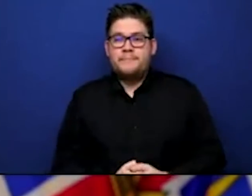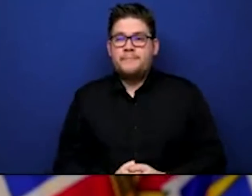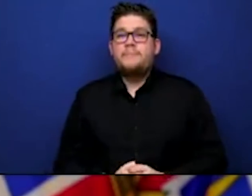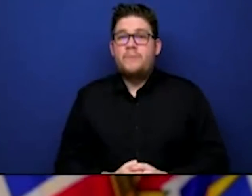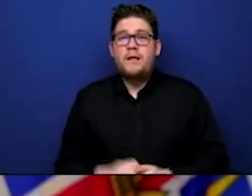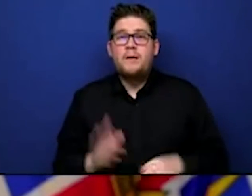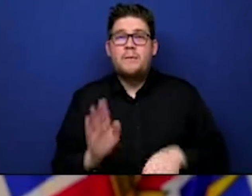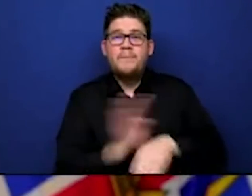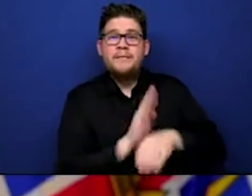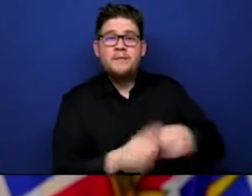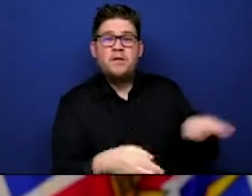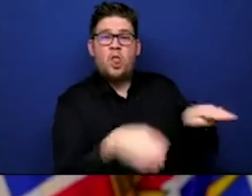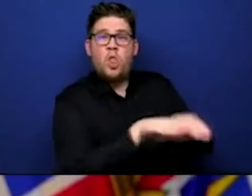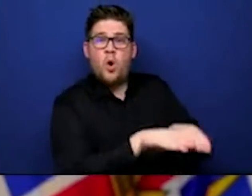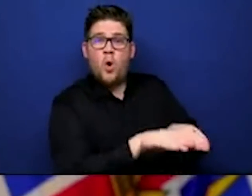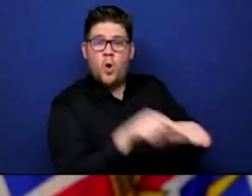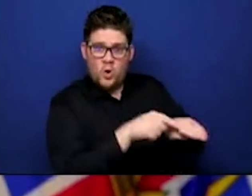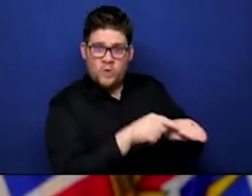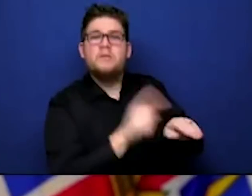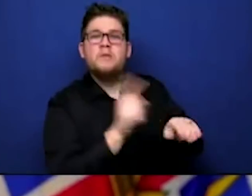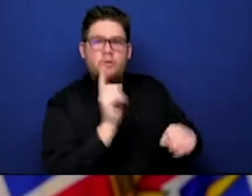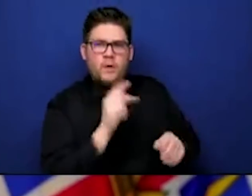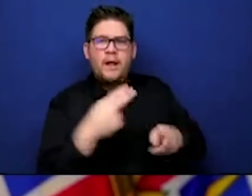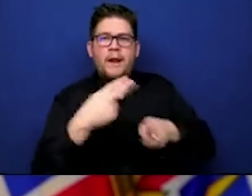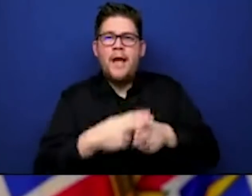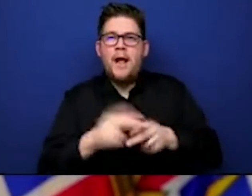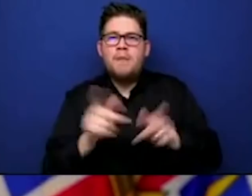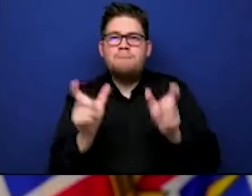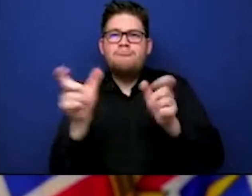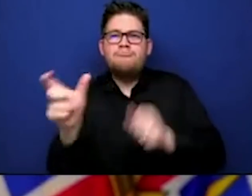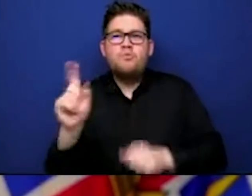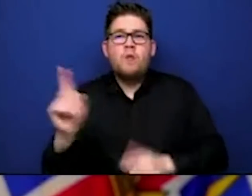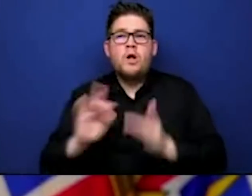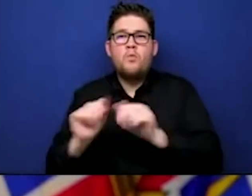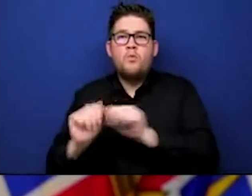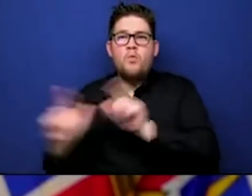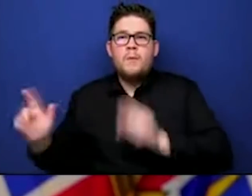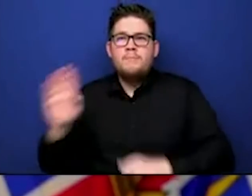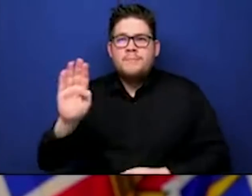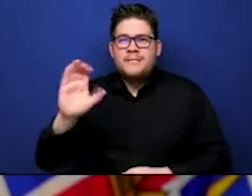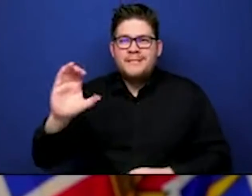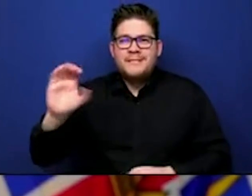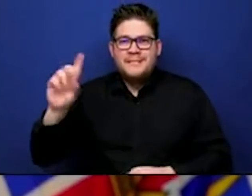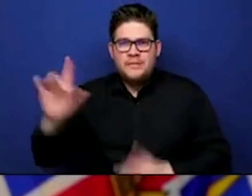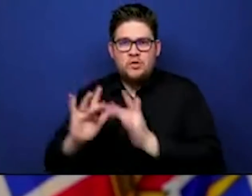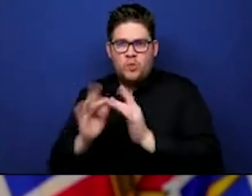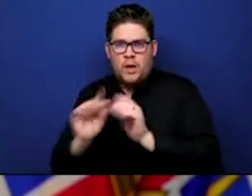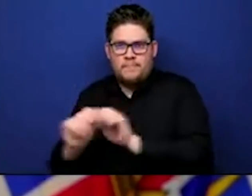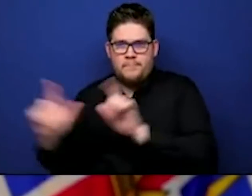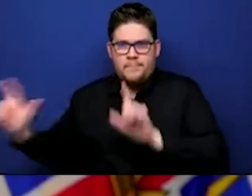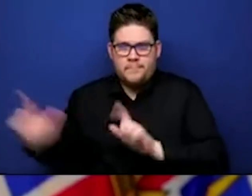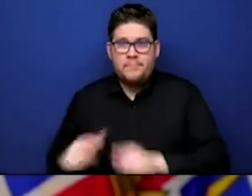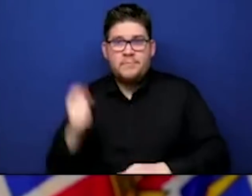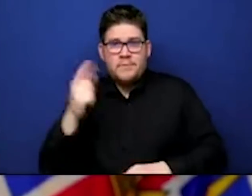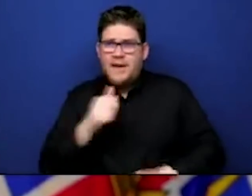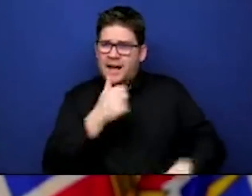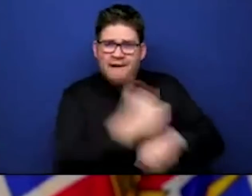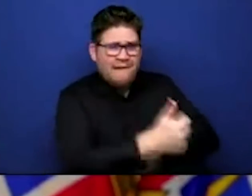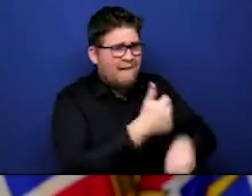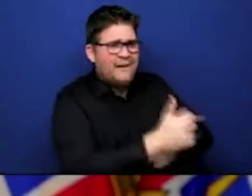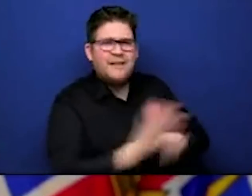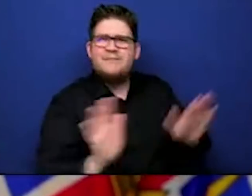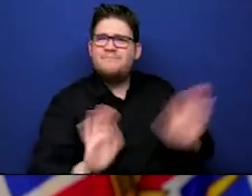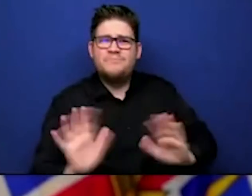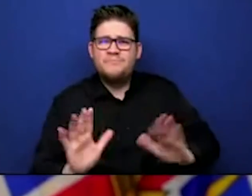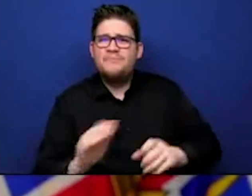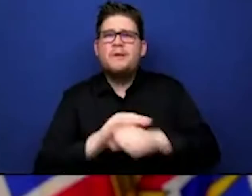challenges. This is about supporting businesses when COVID makes its way into those workplaces. We want to keep